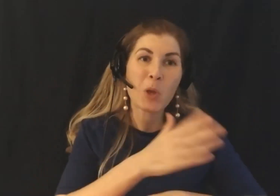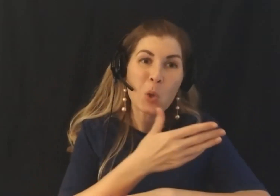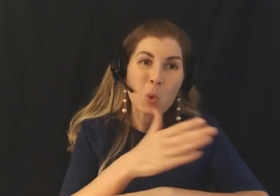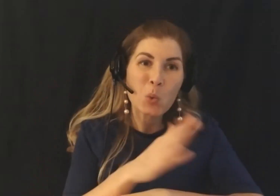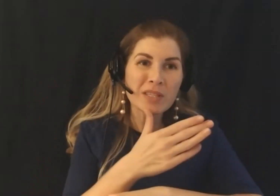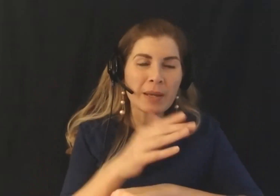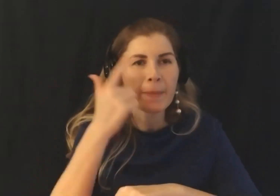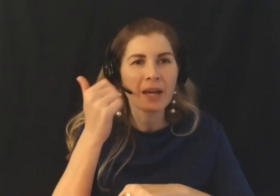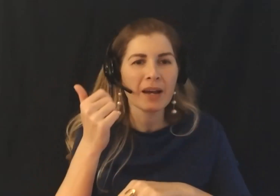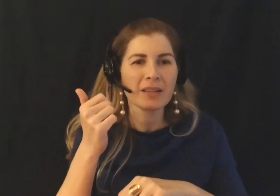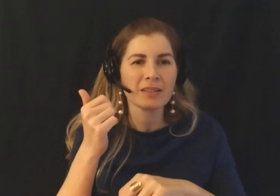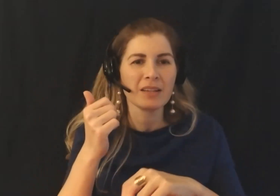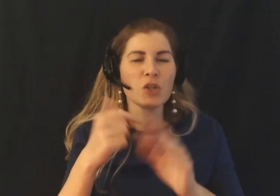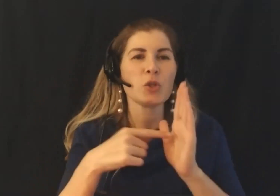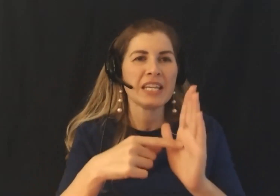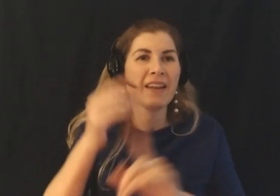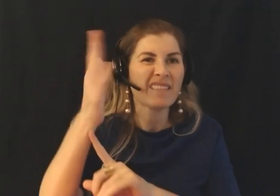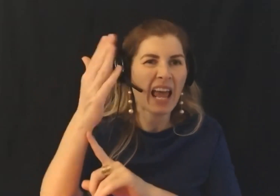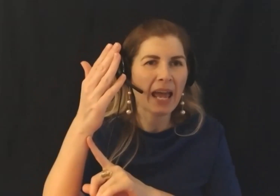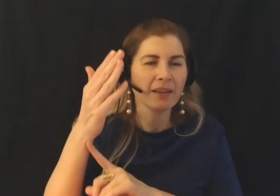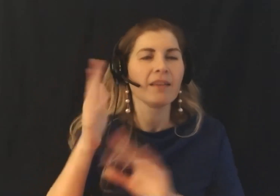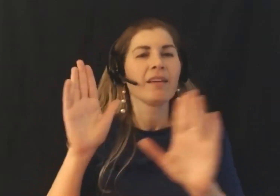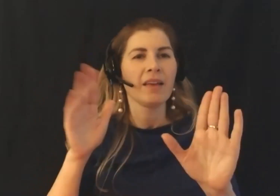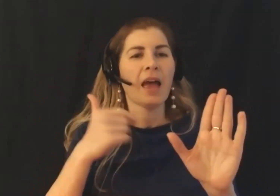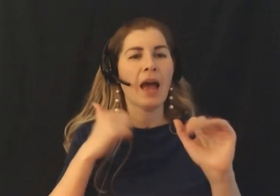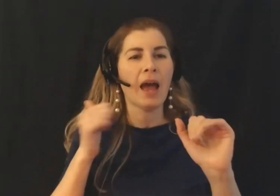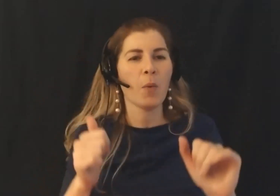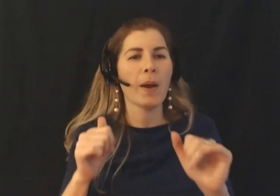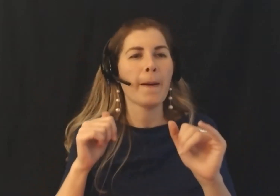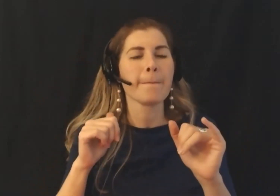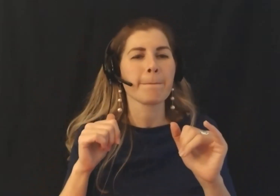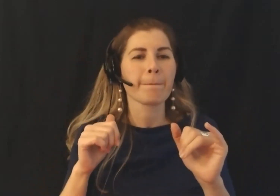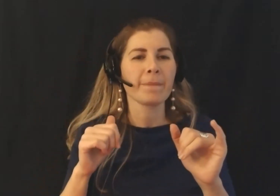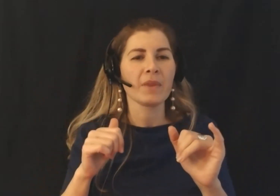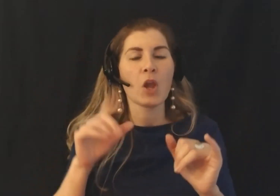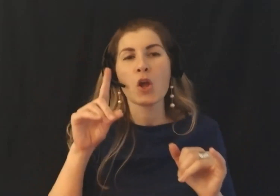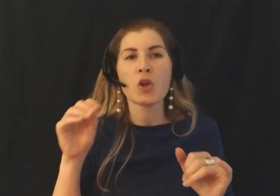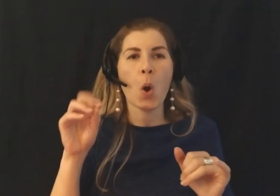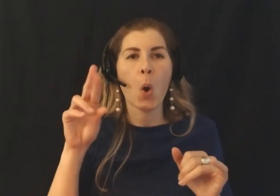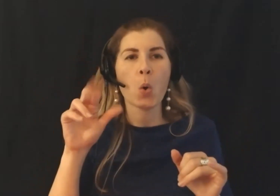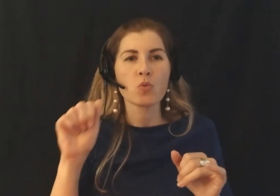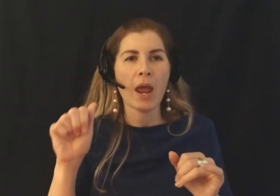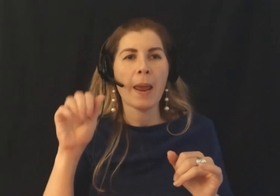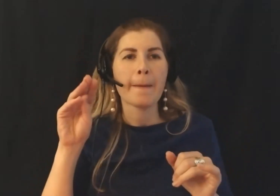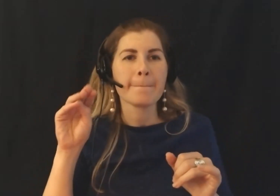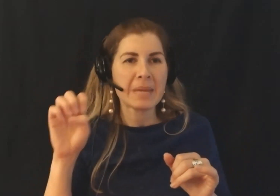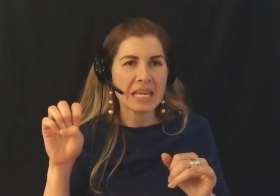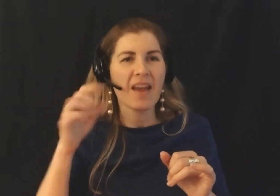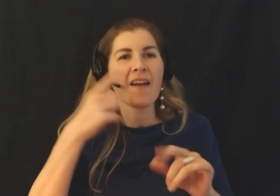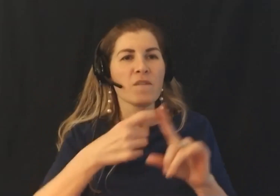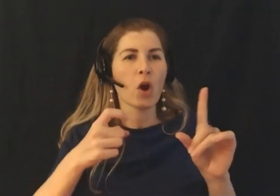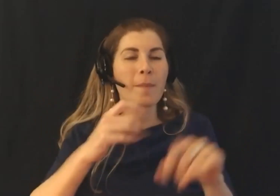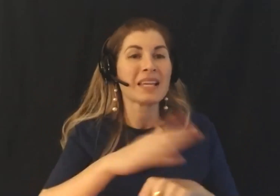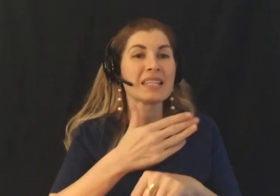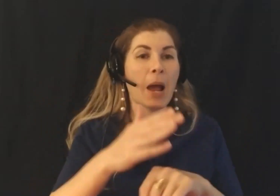with lag. And so this way, at least like I'll play along the do, re, mi song from Sound of Music, and I'll